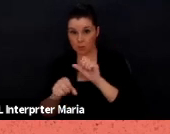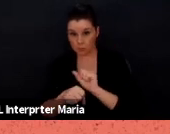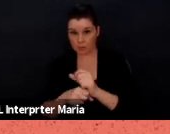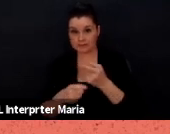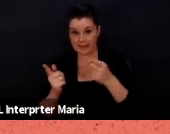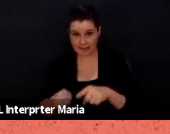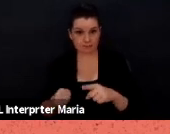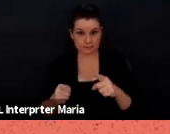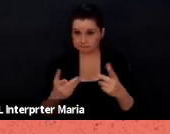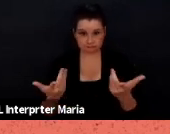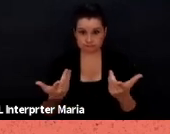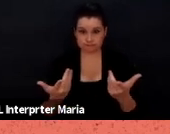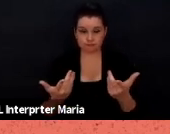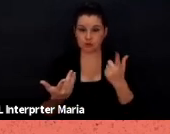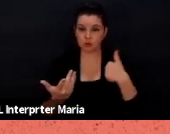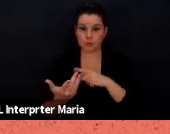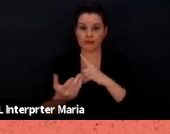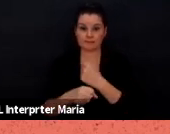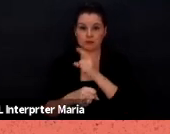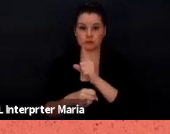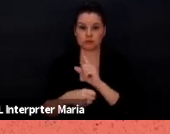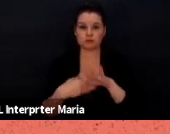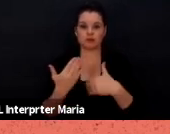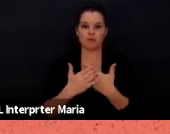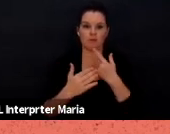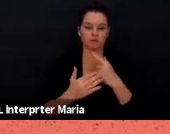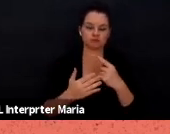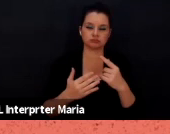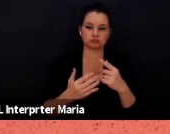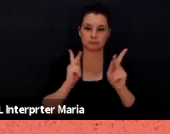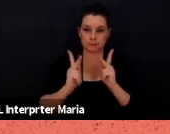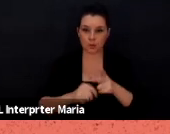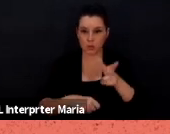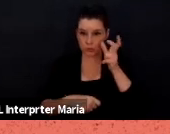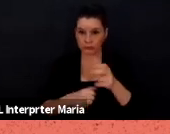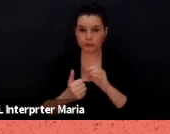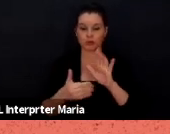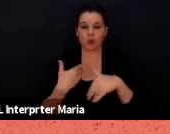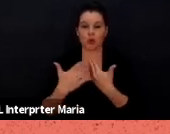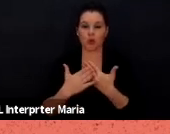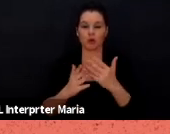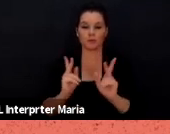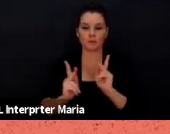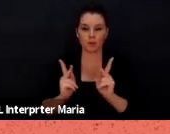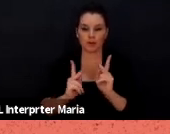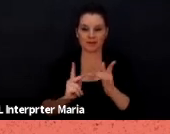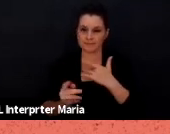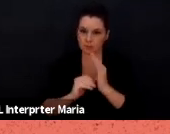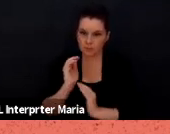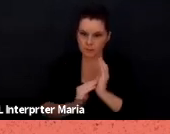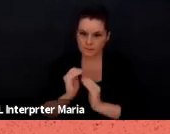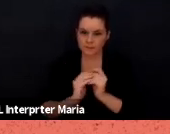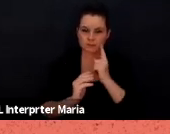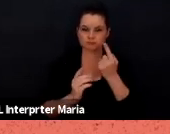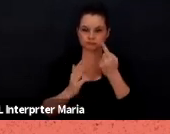communities, so we can ensure that all voices are heard and all voices feel comfortable coming